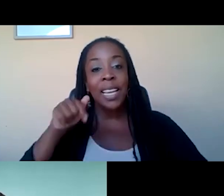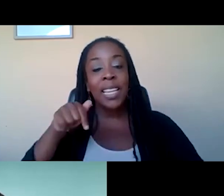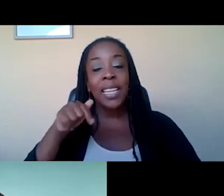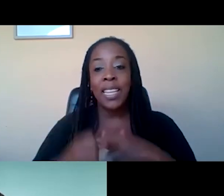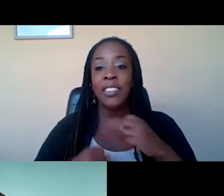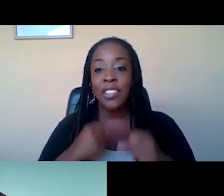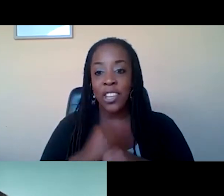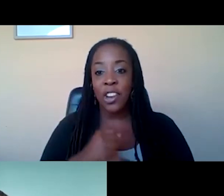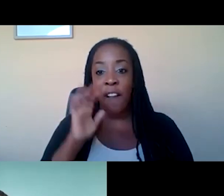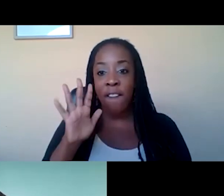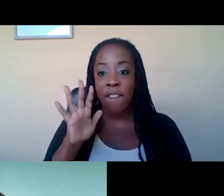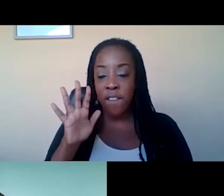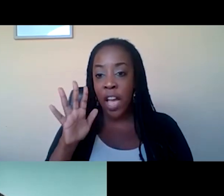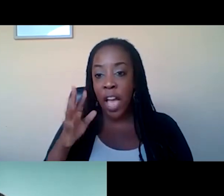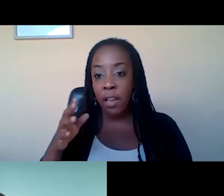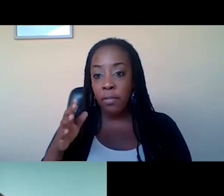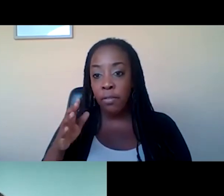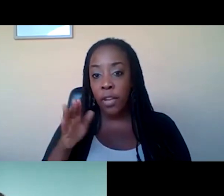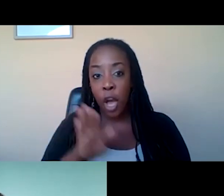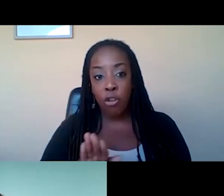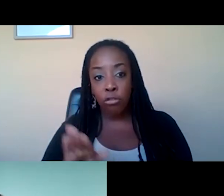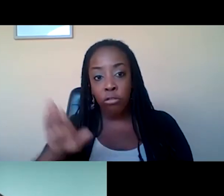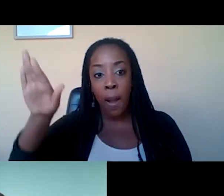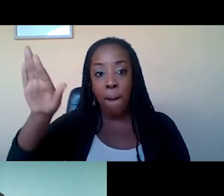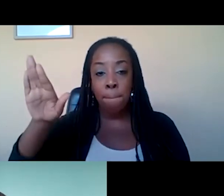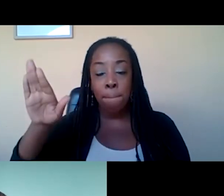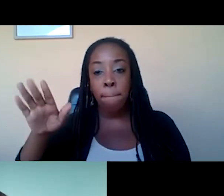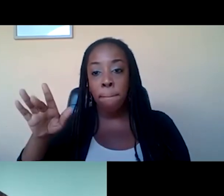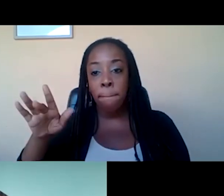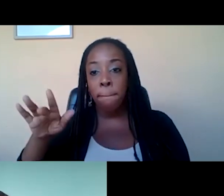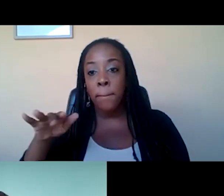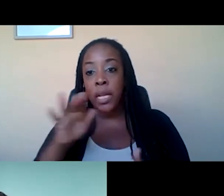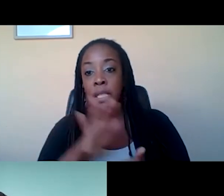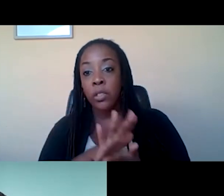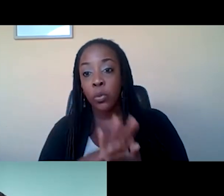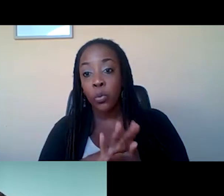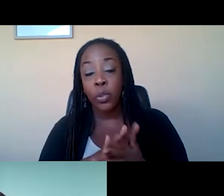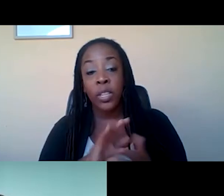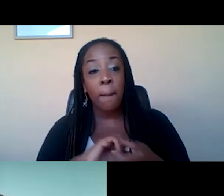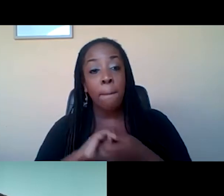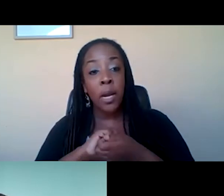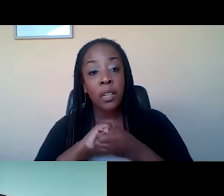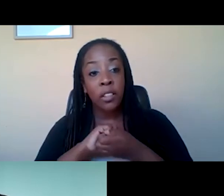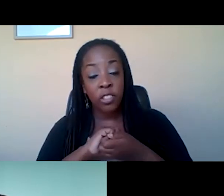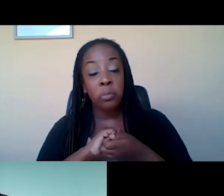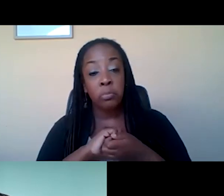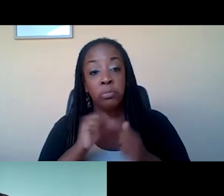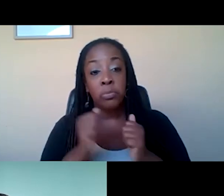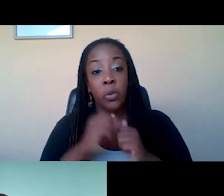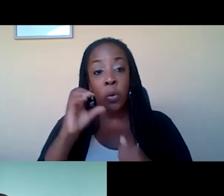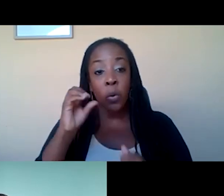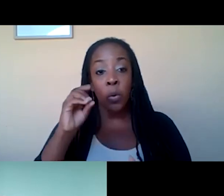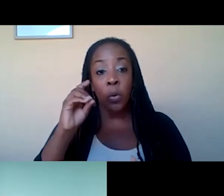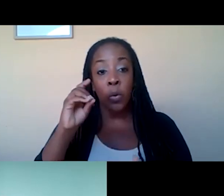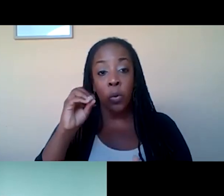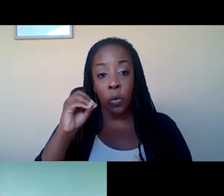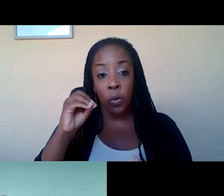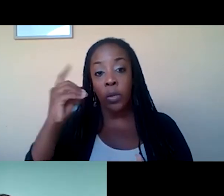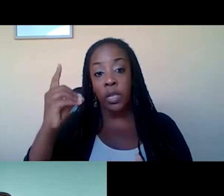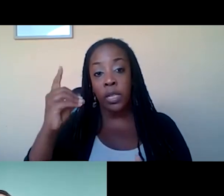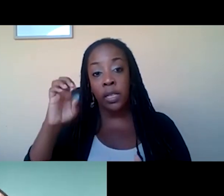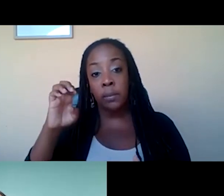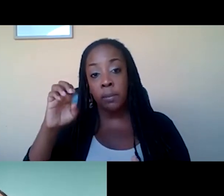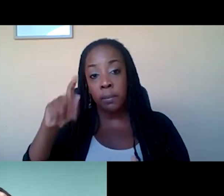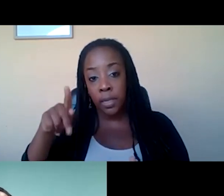in schools, just in partnership for the ODPM to make sure that these facilities are